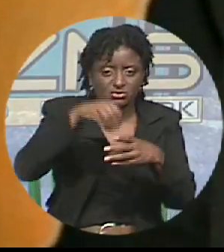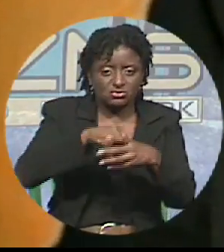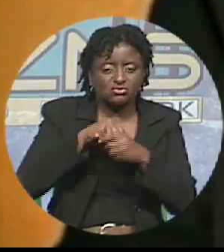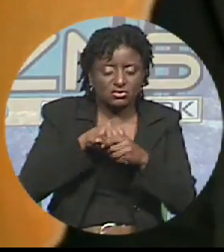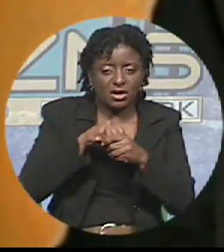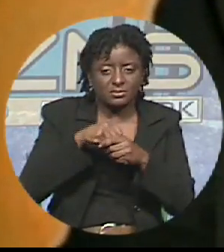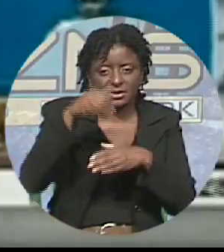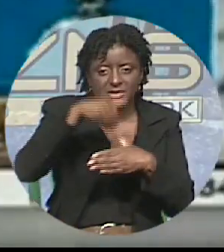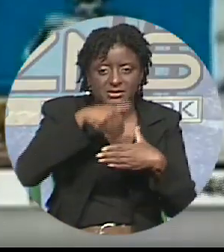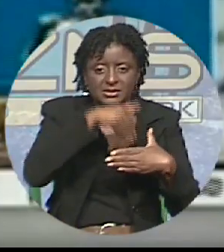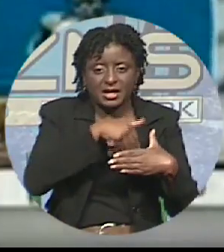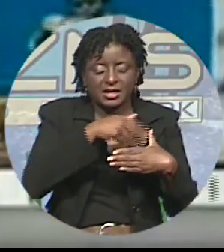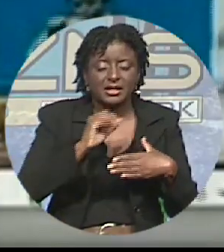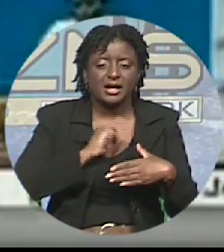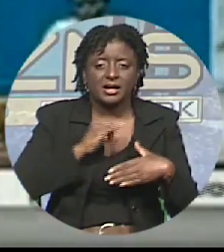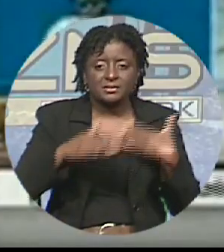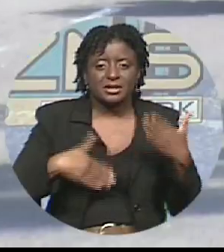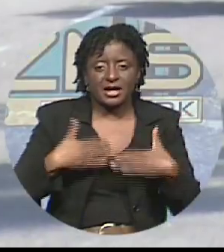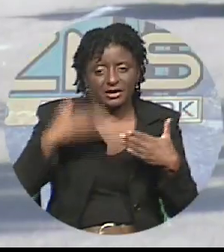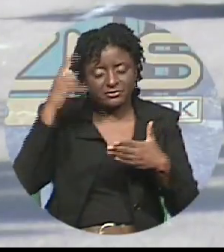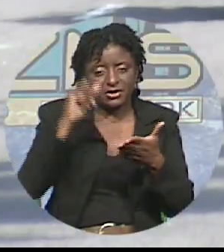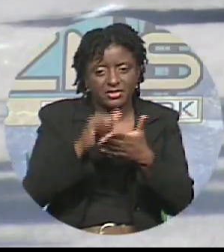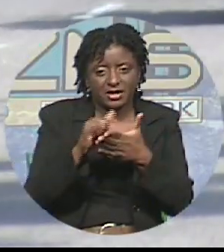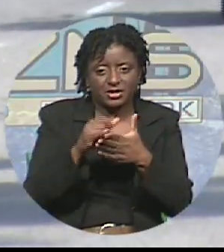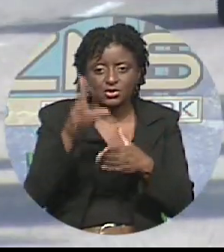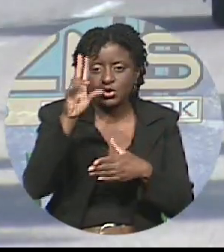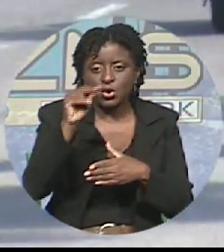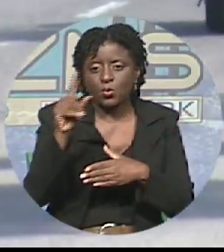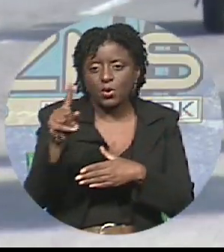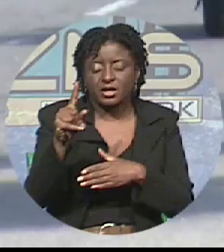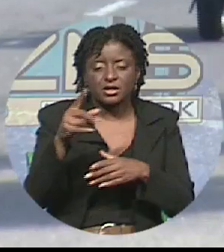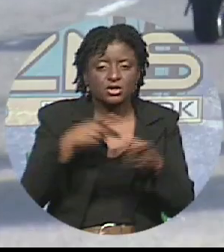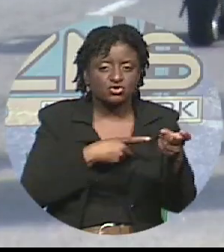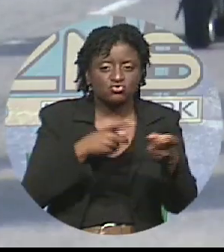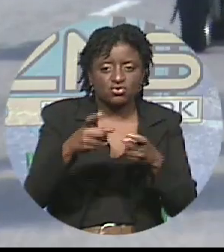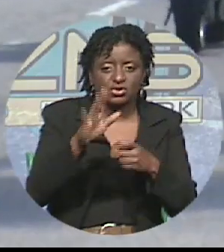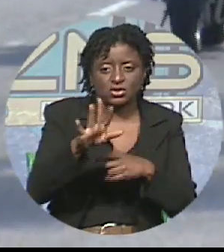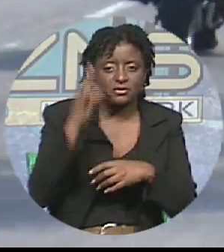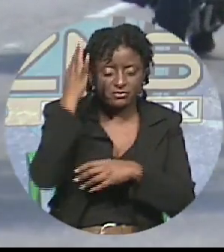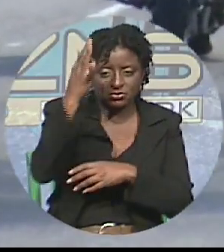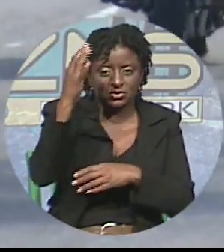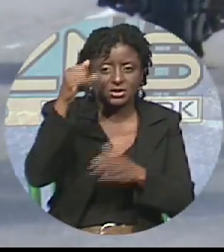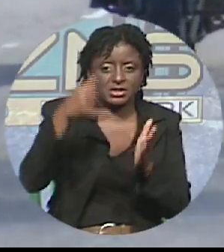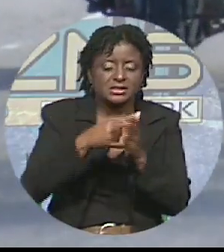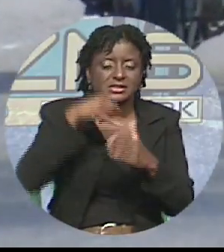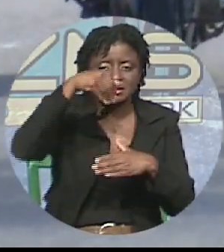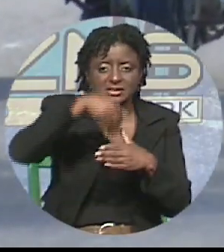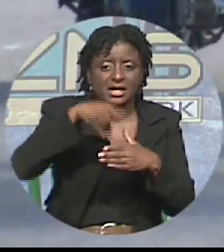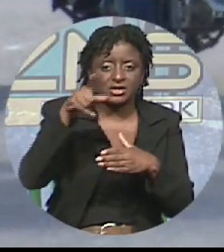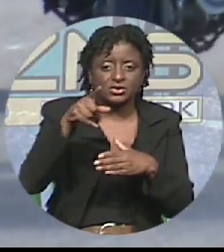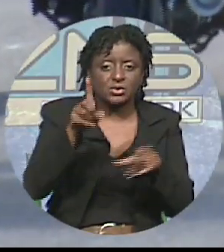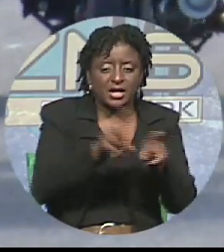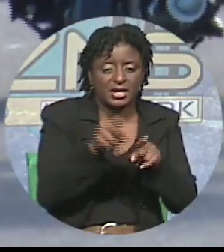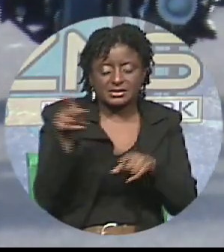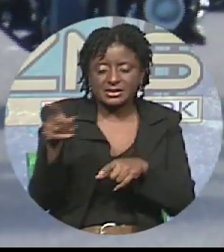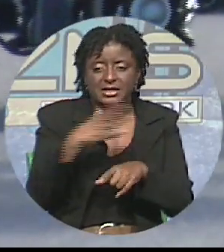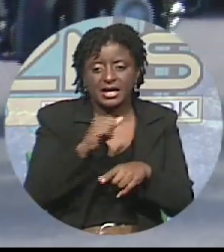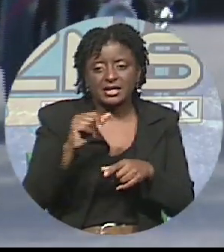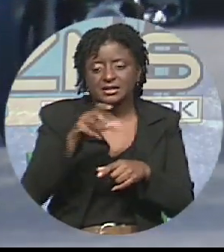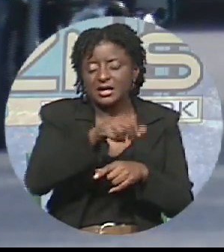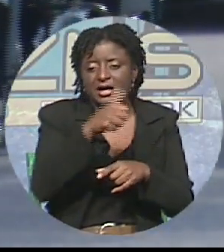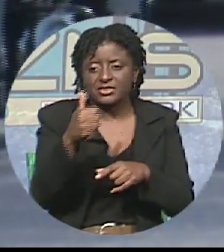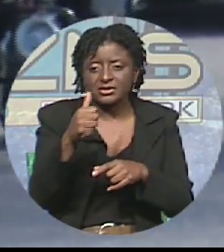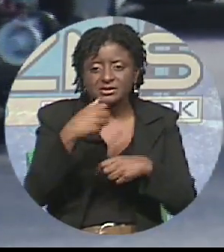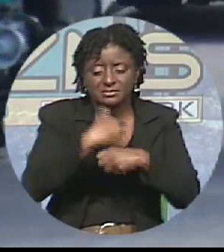no one really controls your future. It's inside you. And as he and his associates make their final journey, the consolation is in